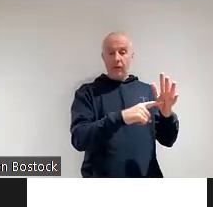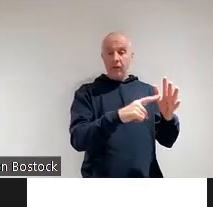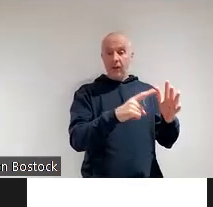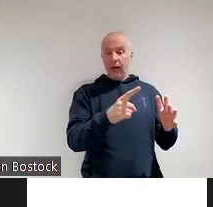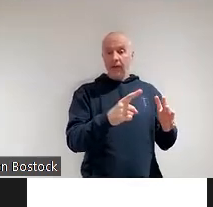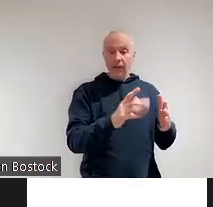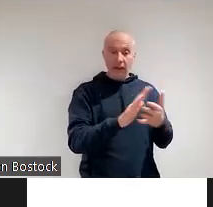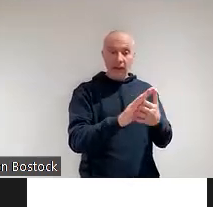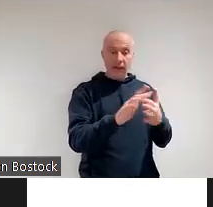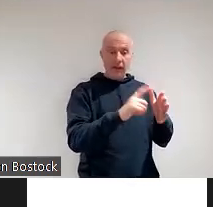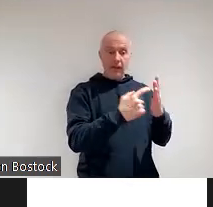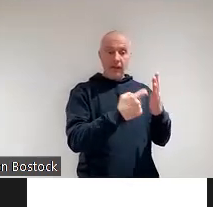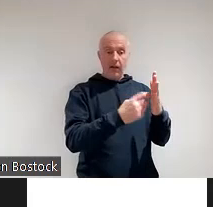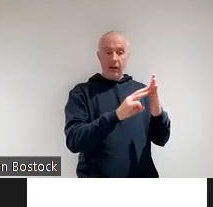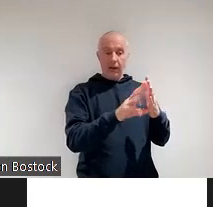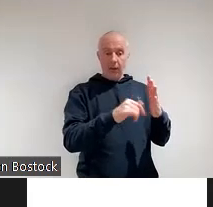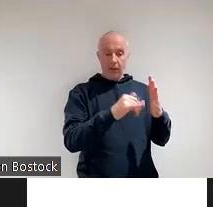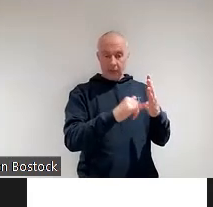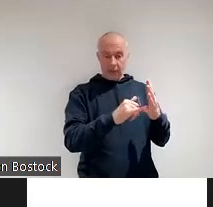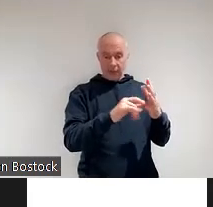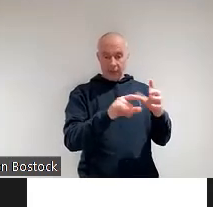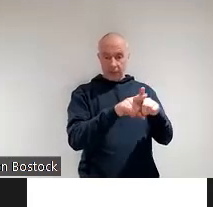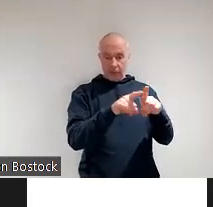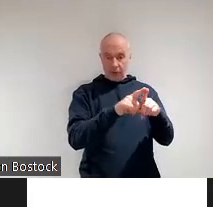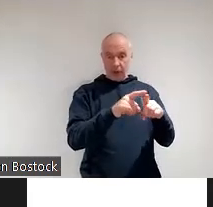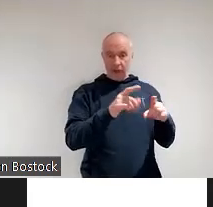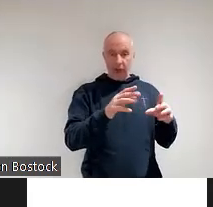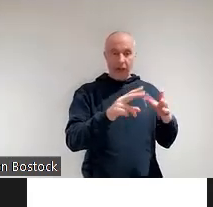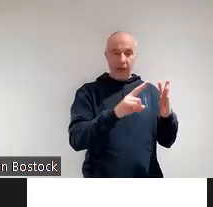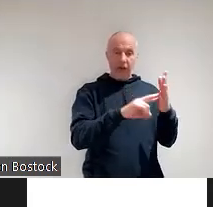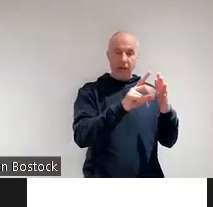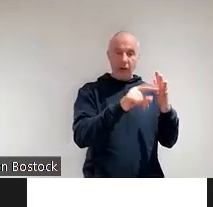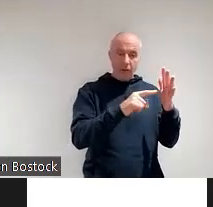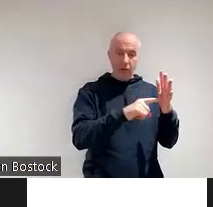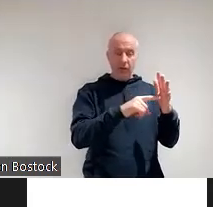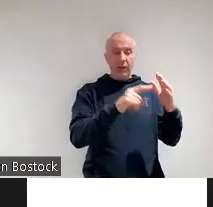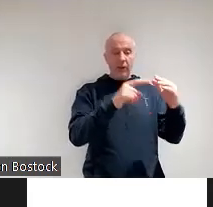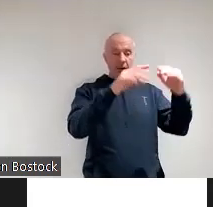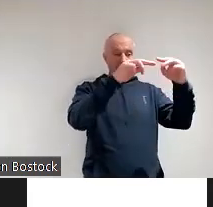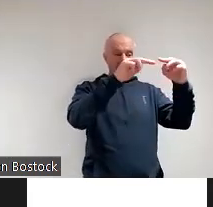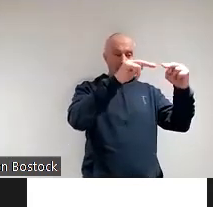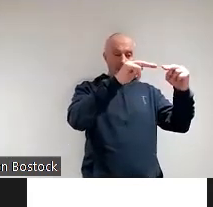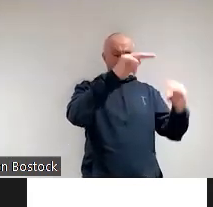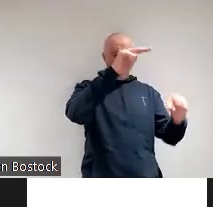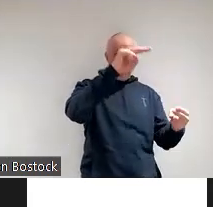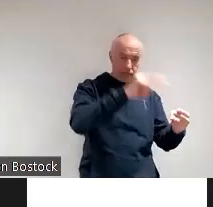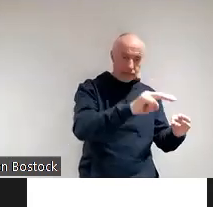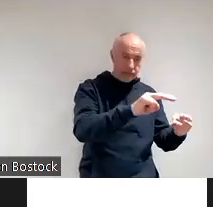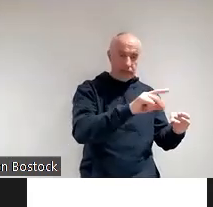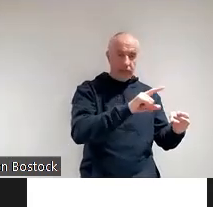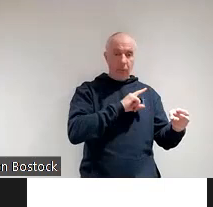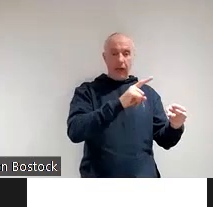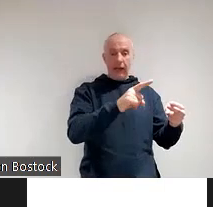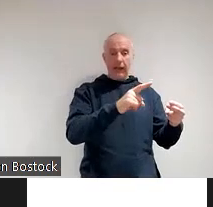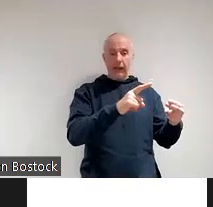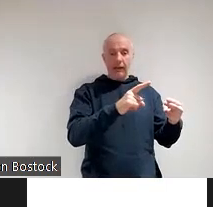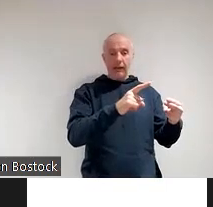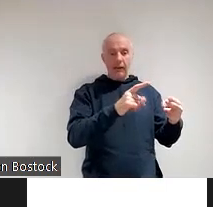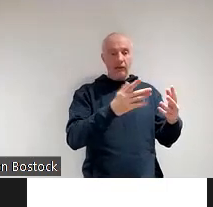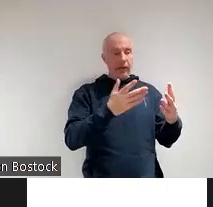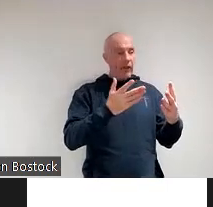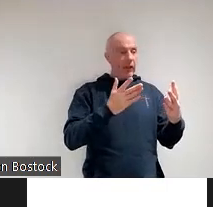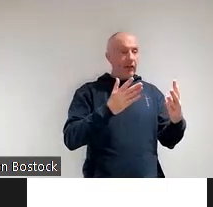it as well. Sometimes the grid could have dips or over voltage because of so many renewable source penetrated across the